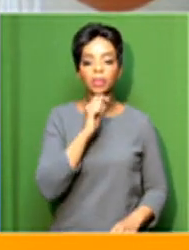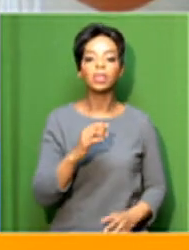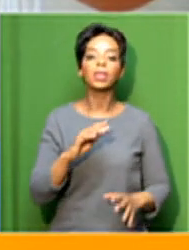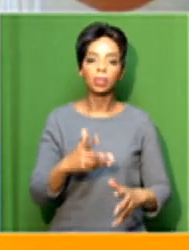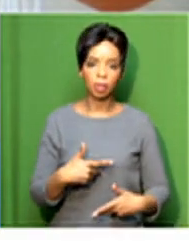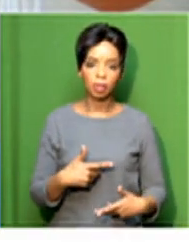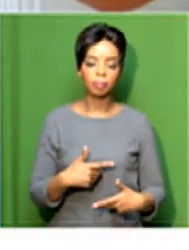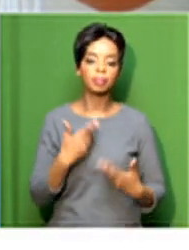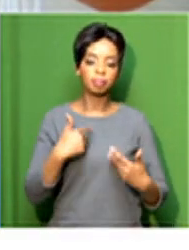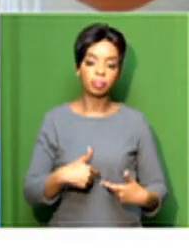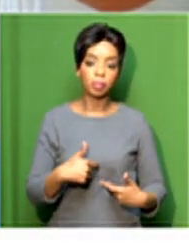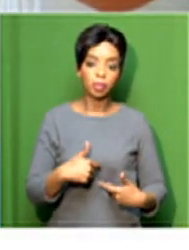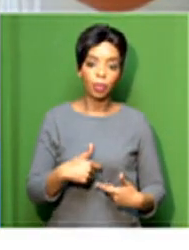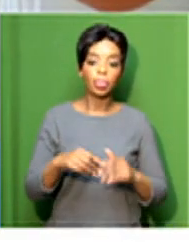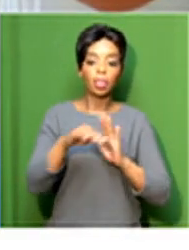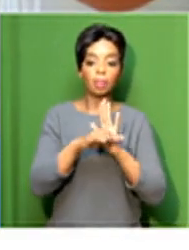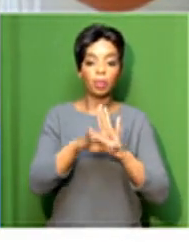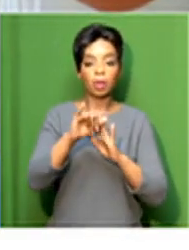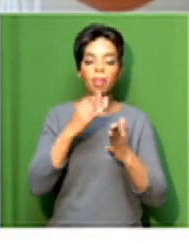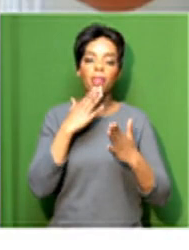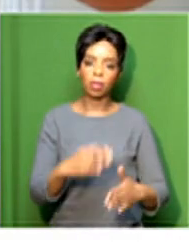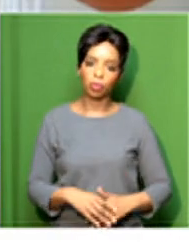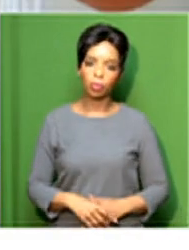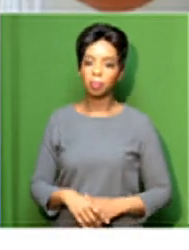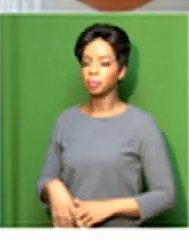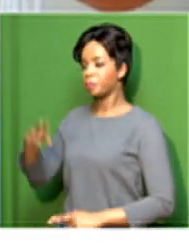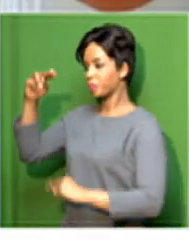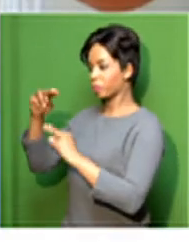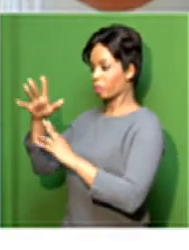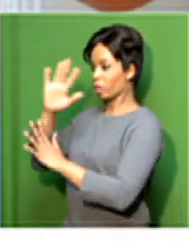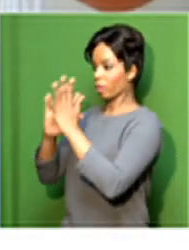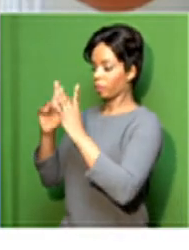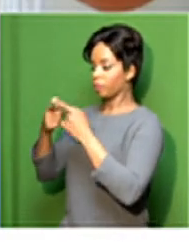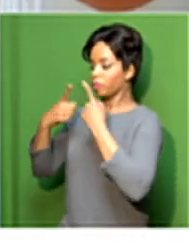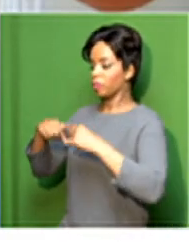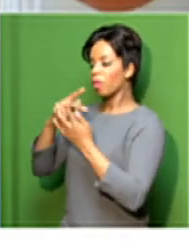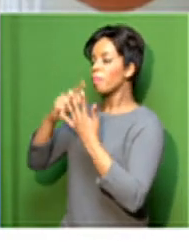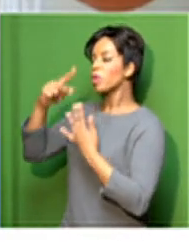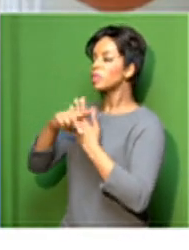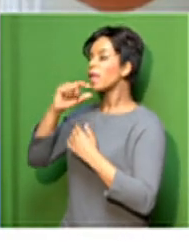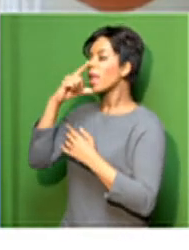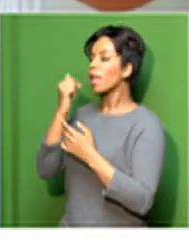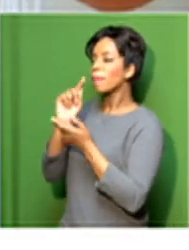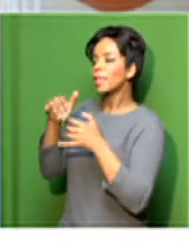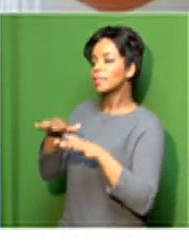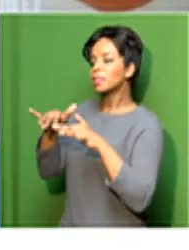show. Now, before we get into the documentary, just briefly tell us about the Sea Change Project. What is it that you do